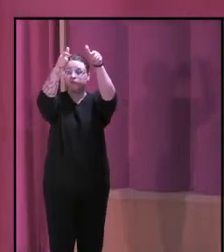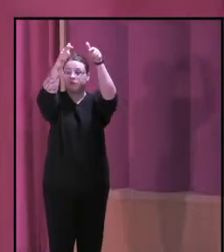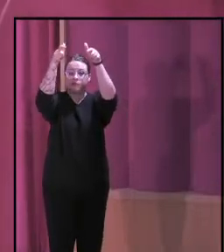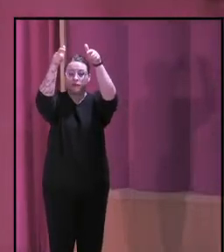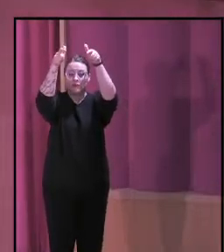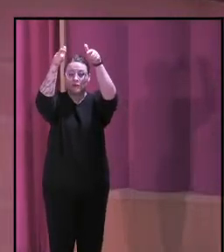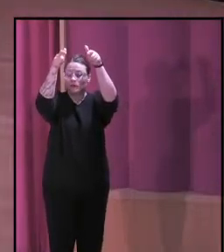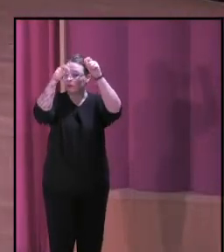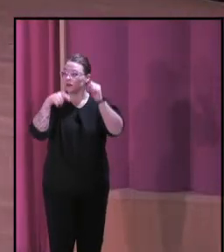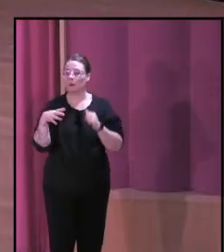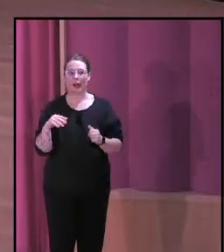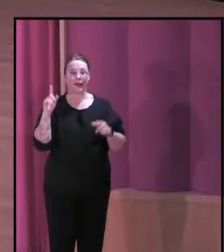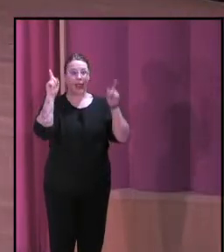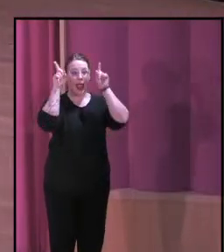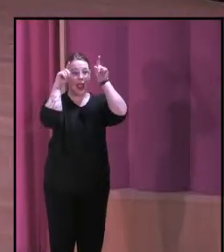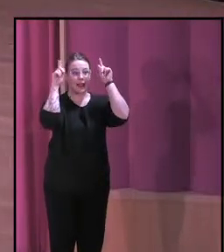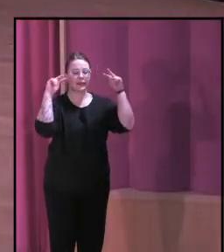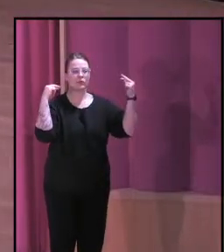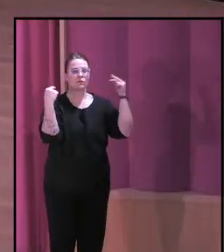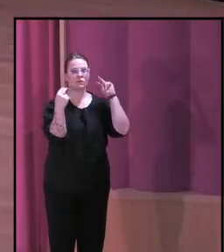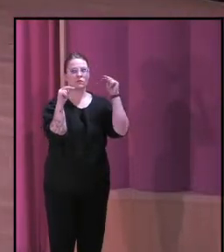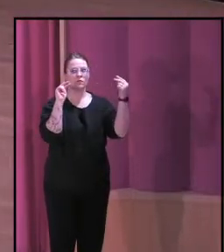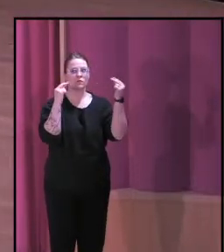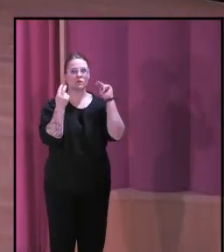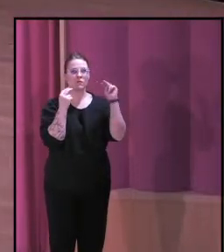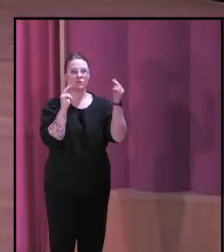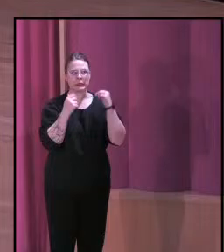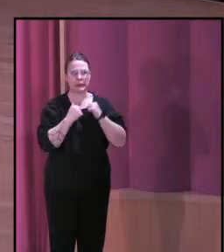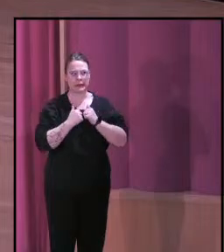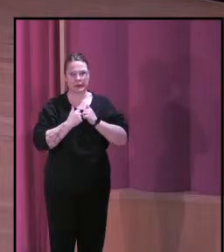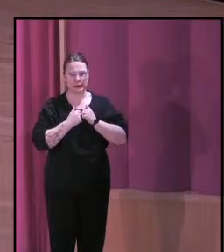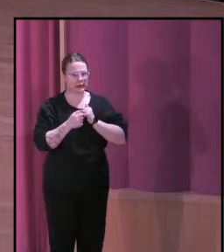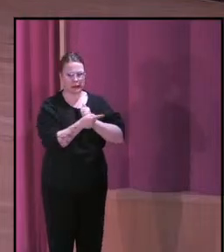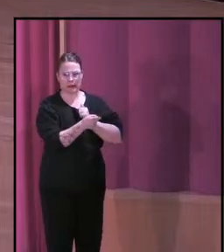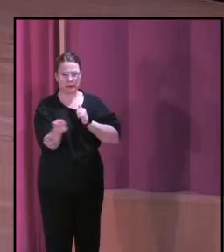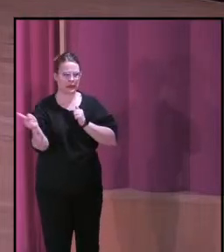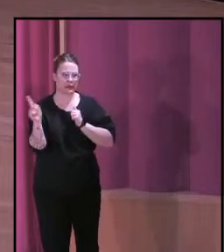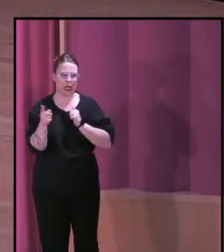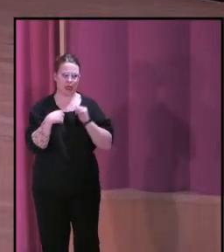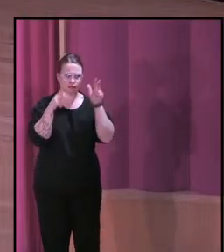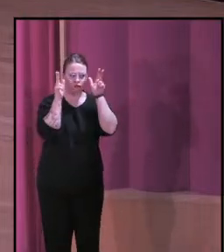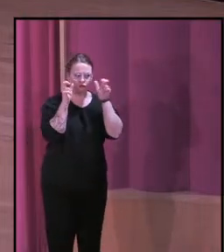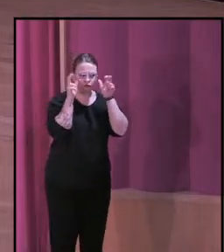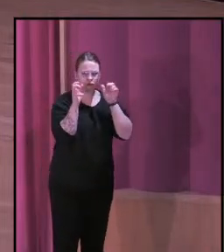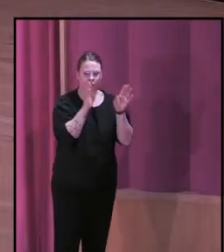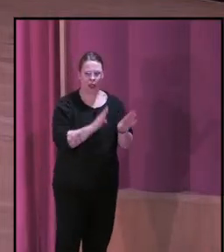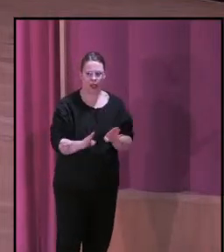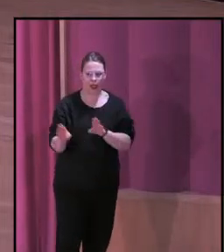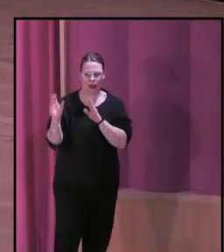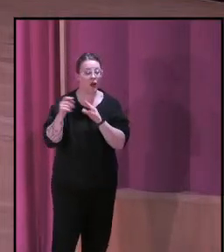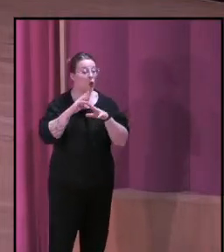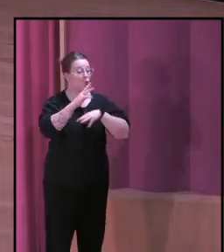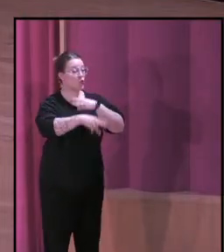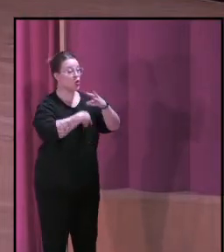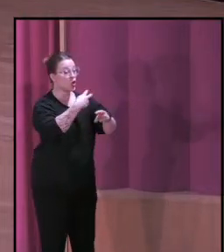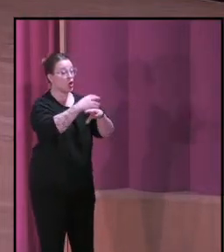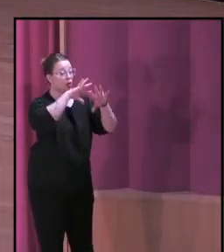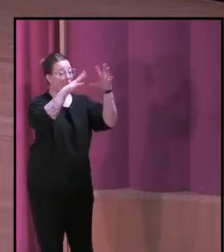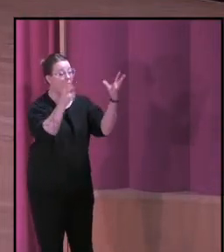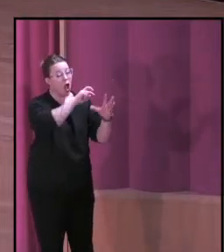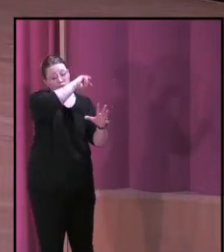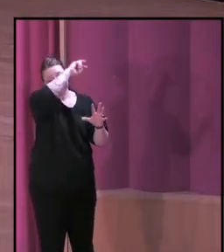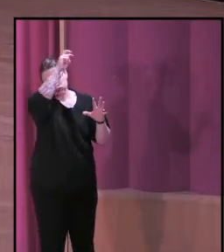the aliens were looking at him that they were up to no good. They had traveled around the world in search of a good spaghetti